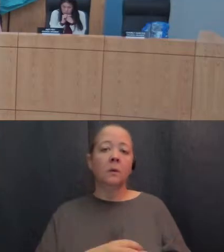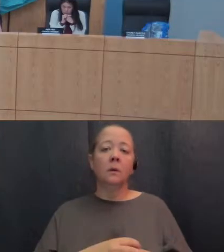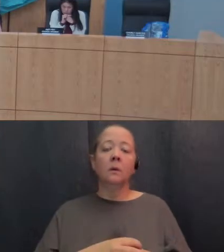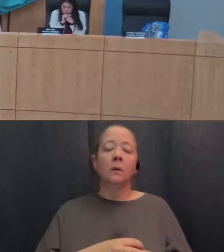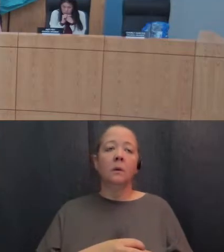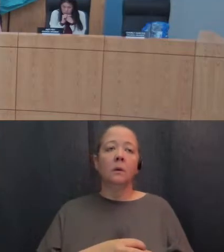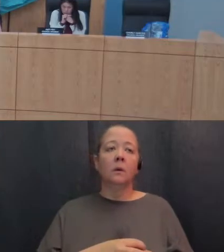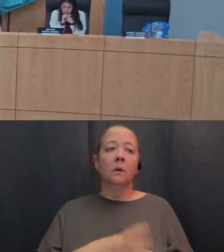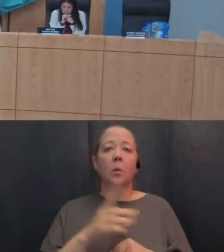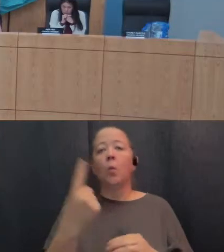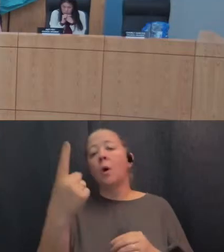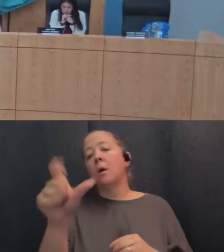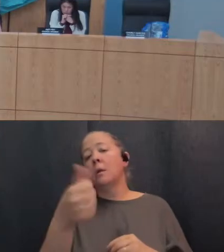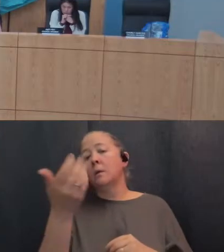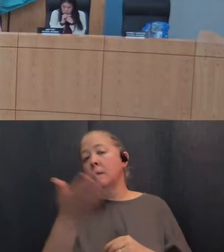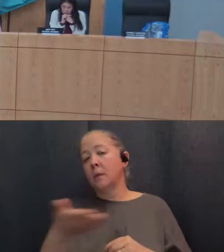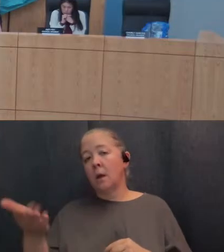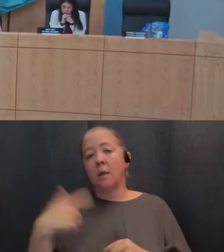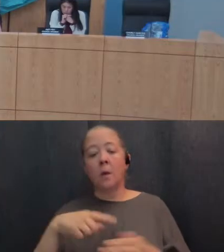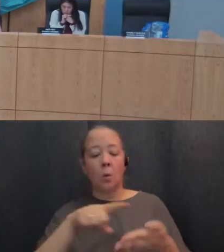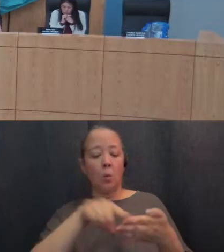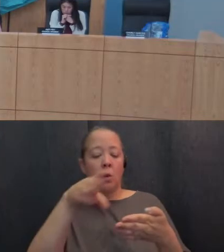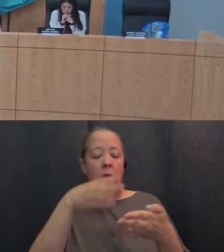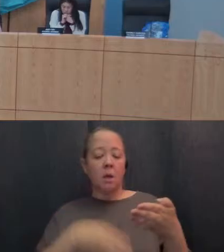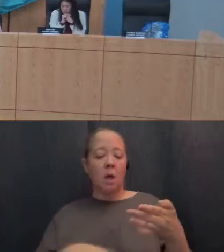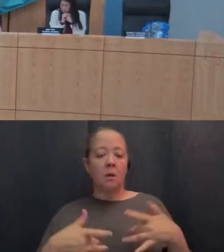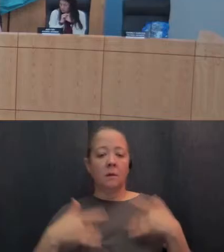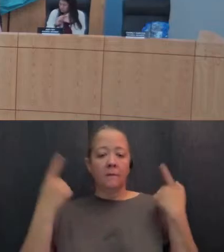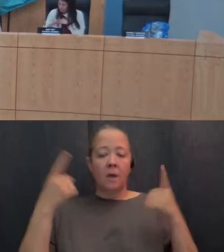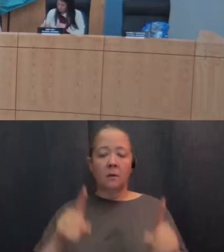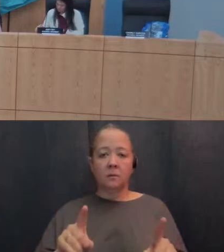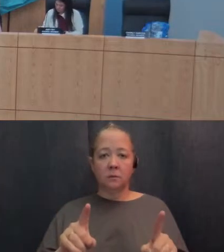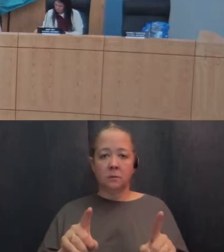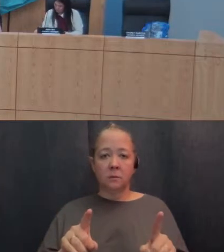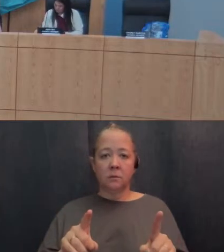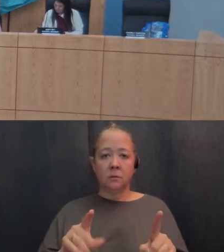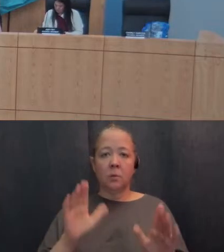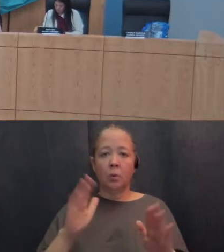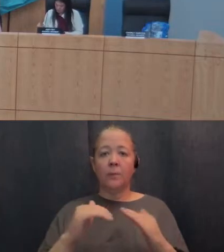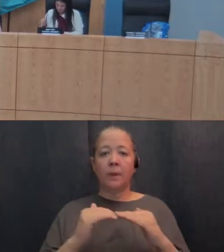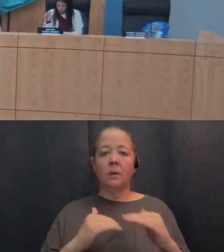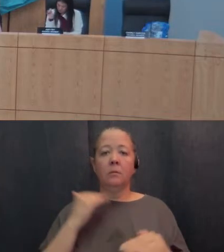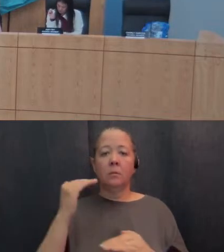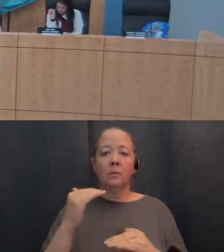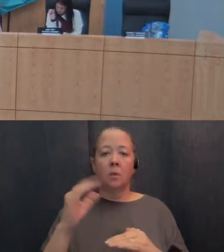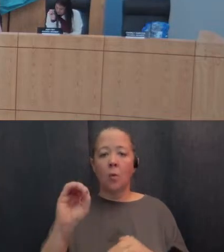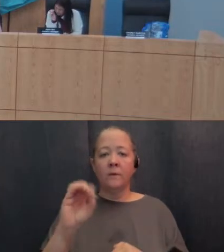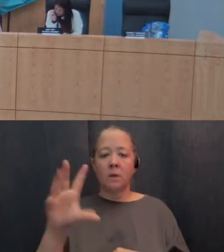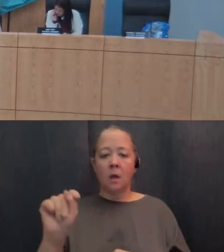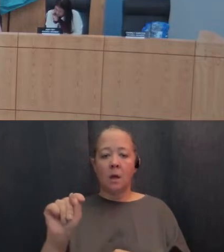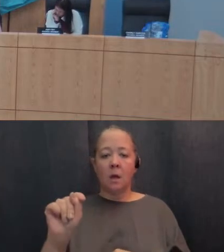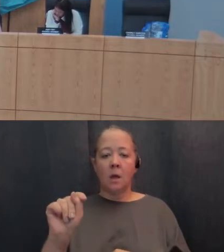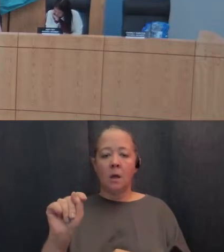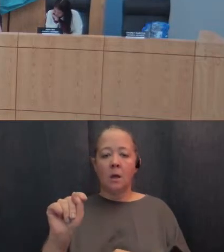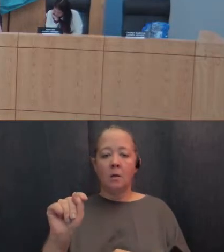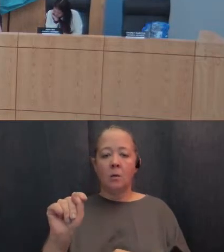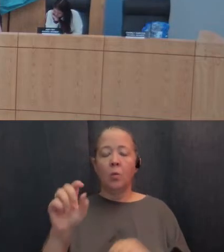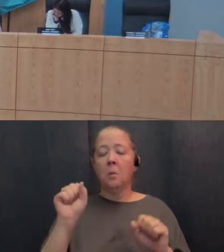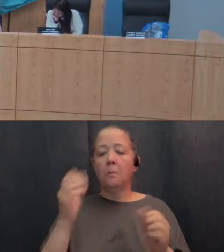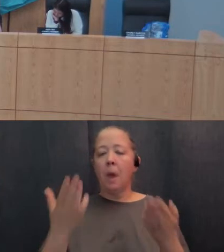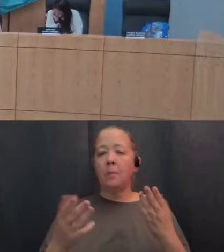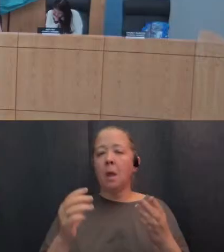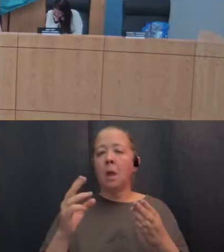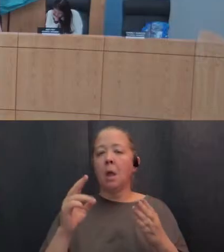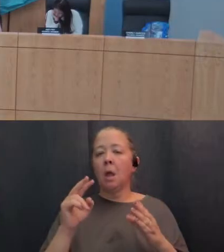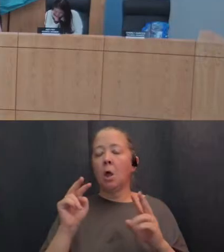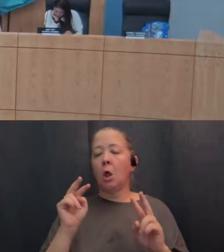of the weekend events of the overtime, just out to say that I've said this before publicly, looking at flex hours